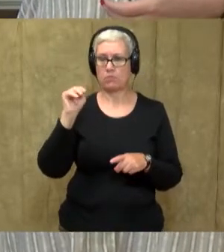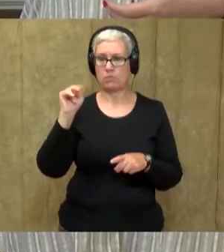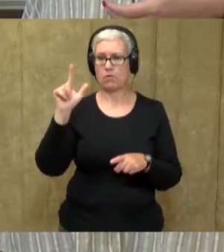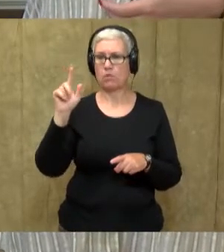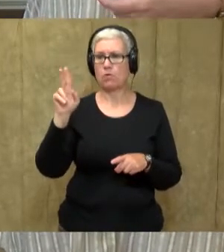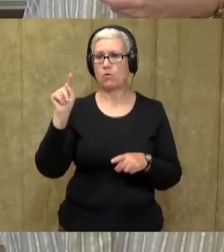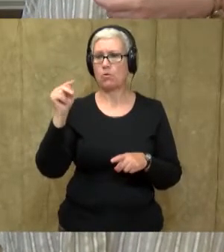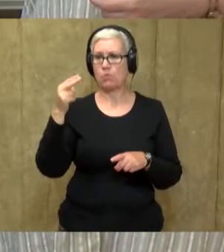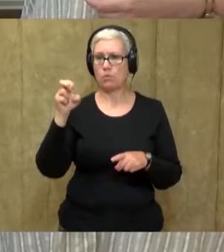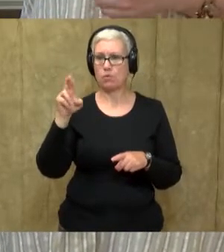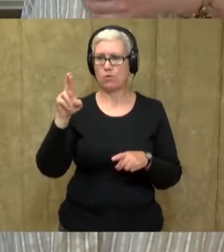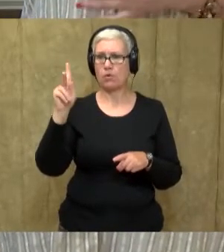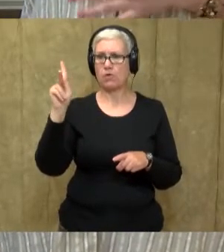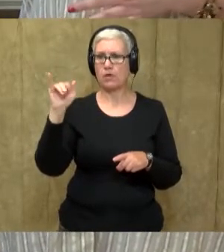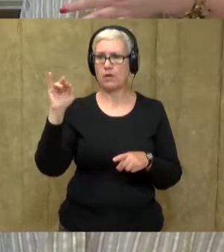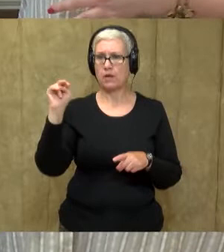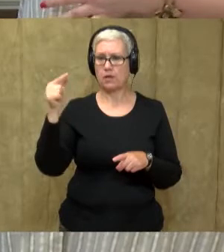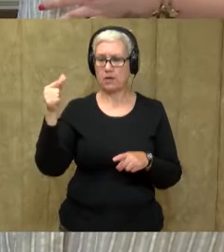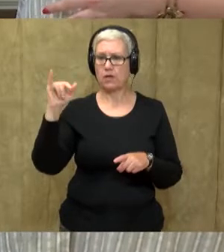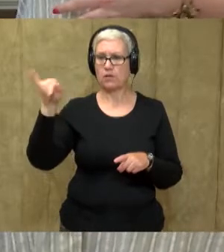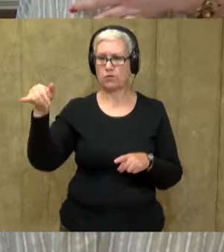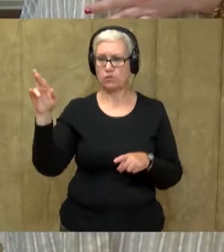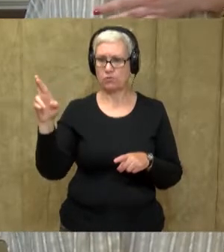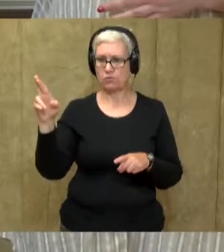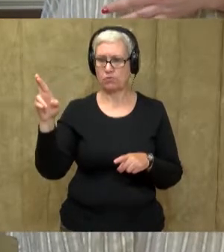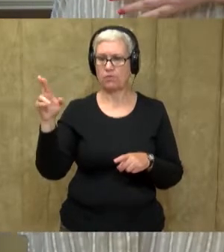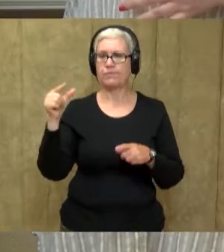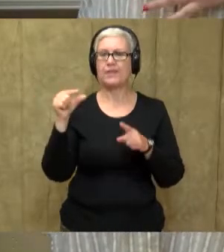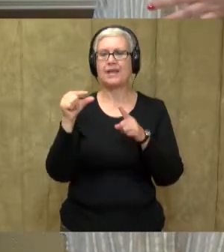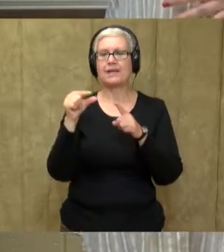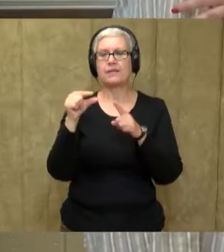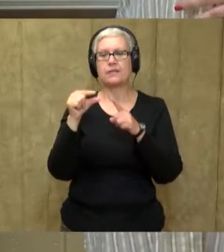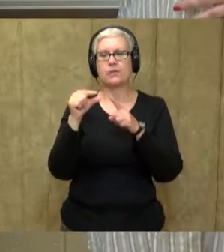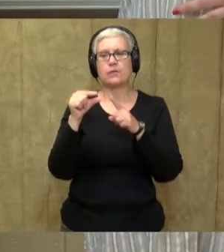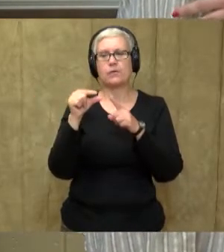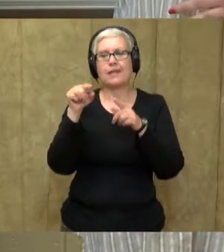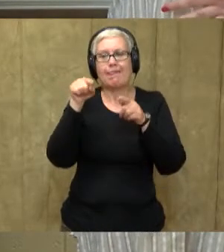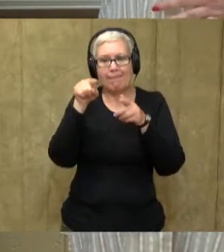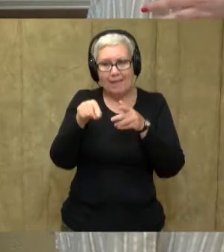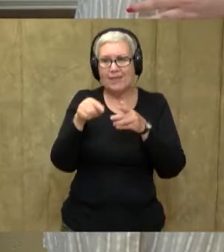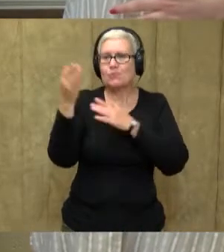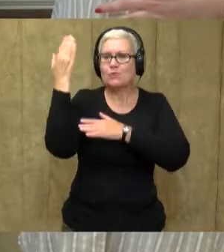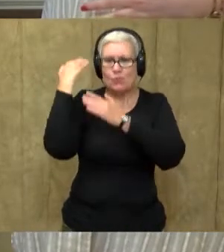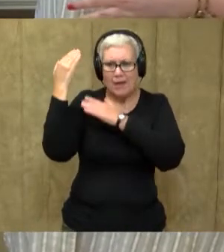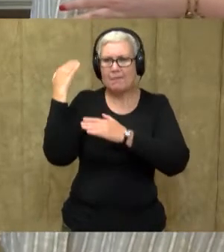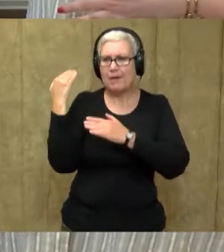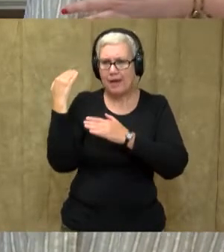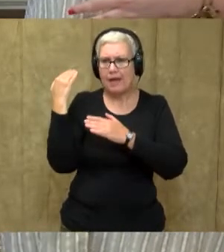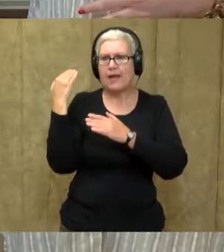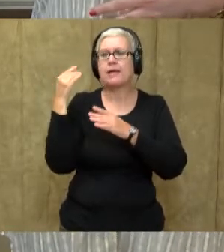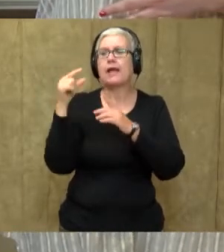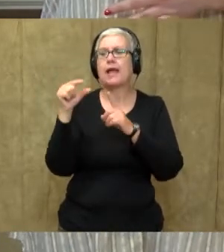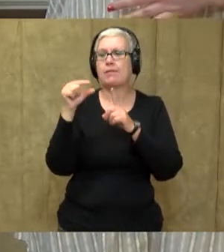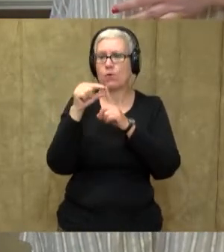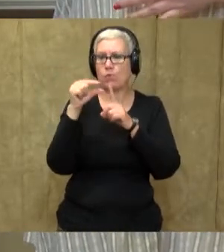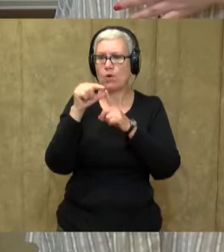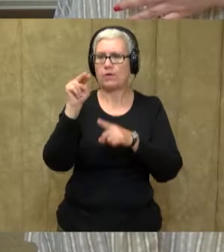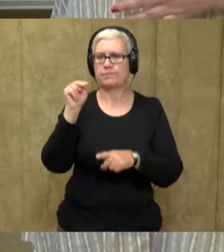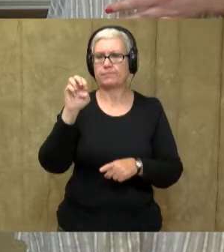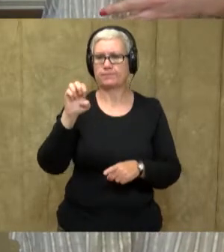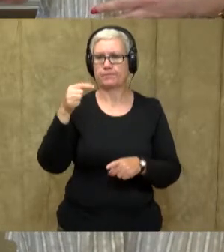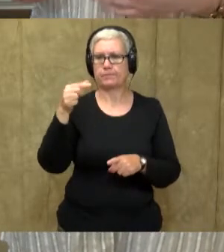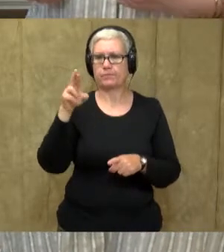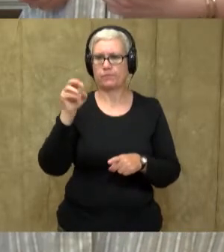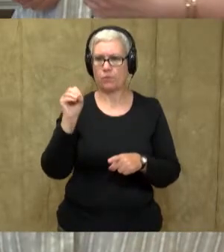not use anymore. The term Negro is used in this speech. We do not use that term anymore, but it was acceptable when he was writing